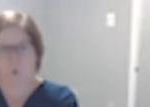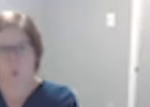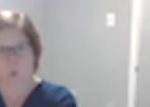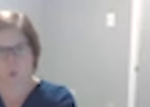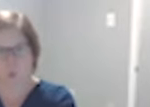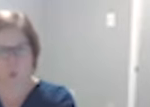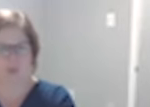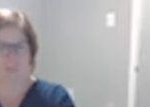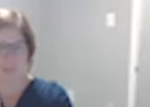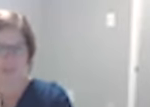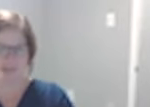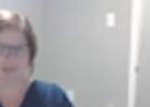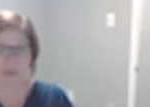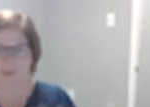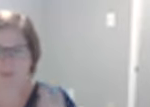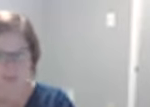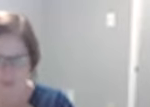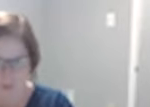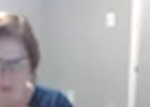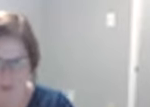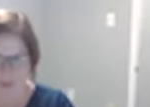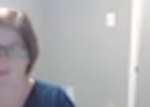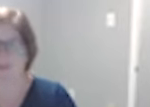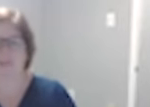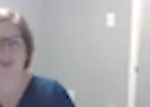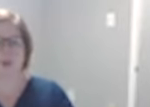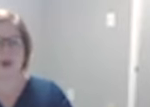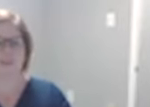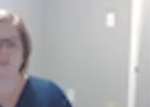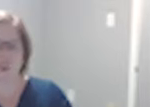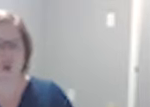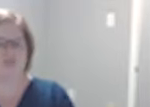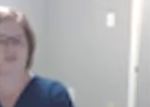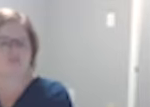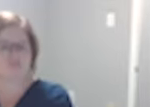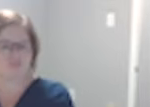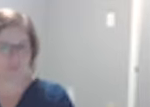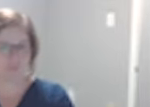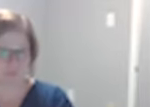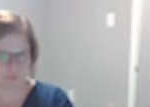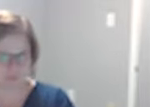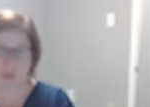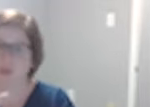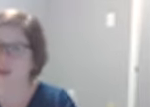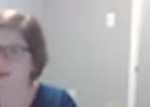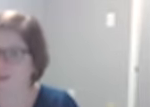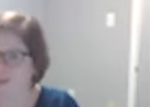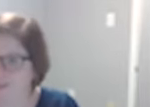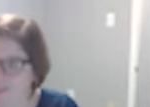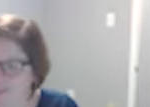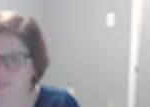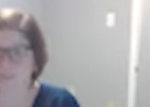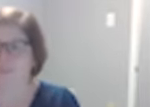sound. At some point, all those sounds gone, you should be so worried. It means some really important